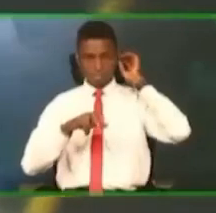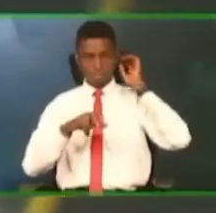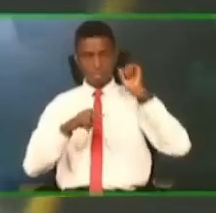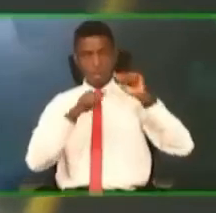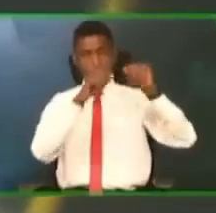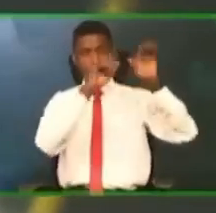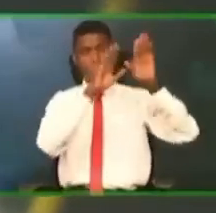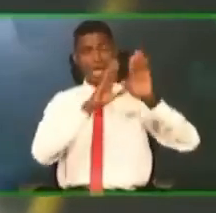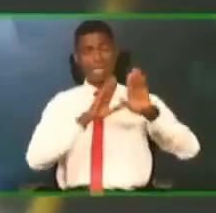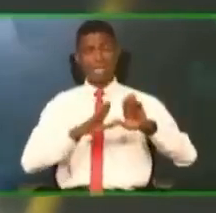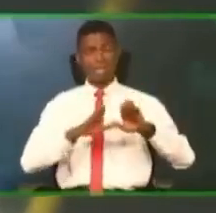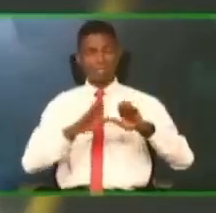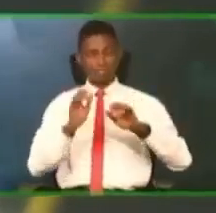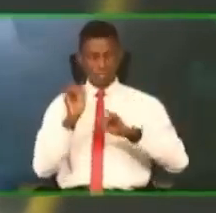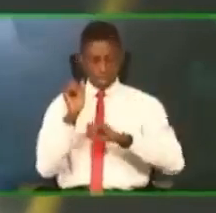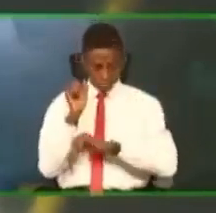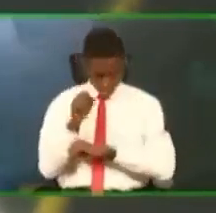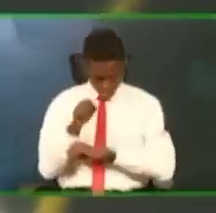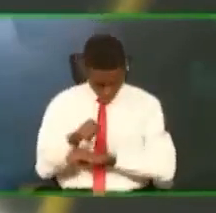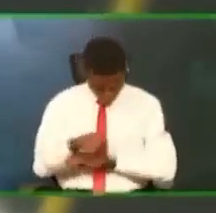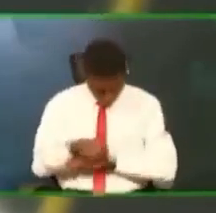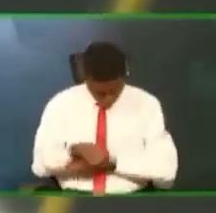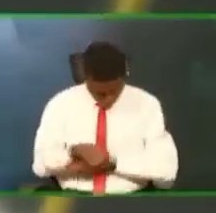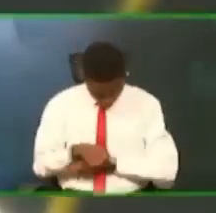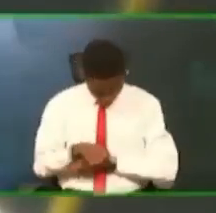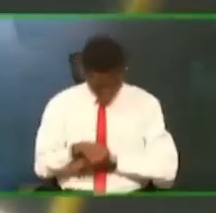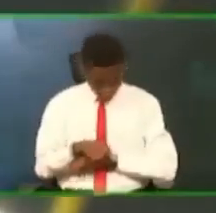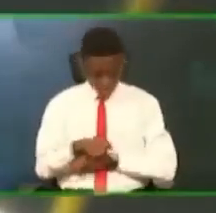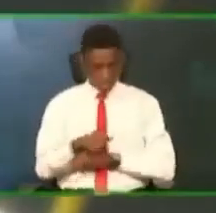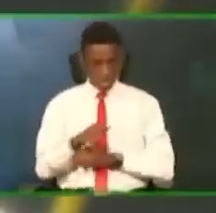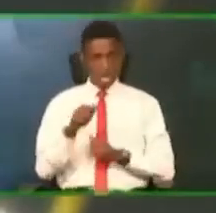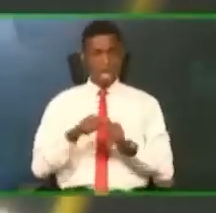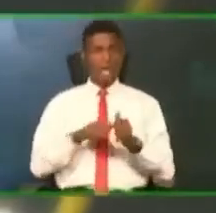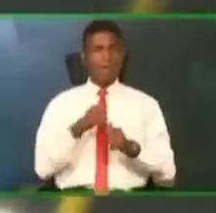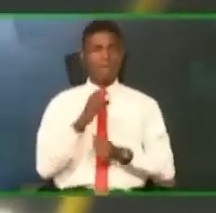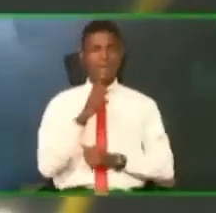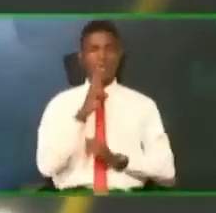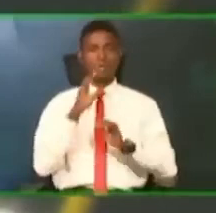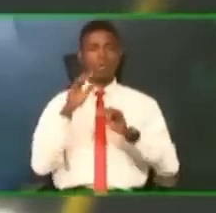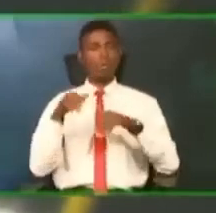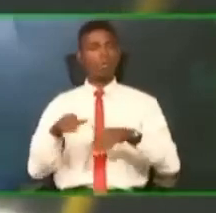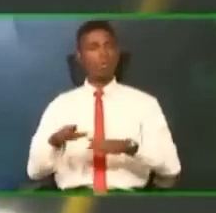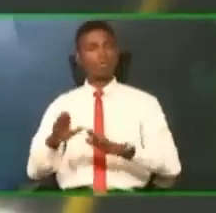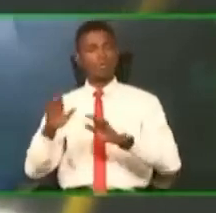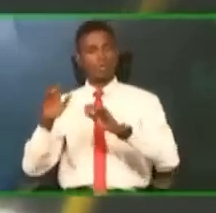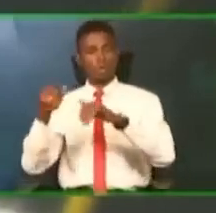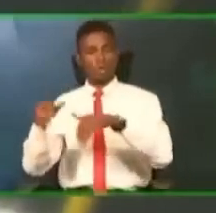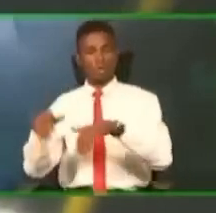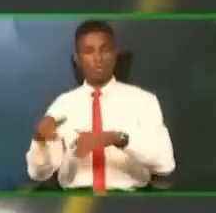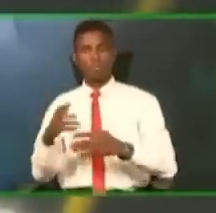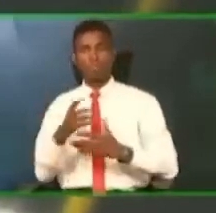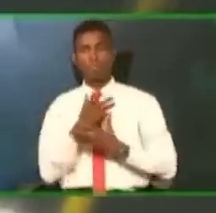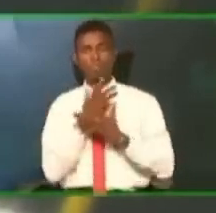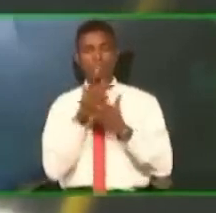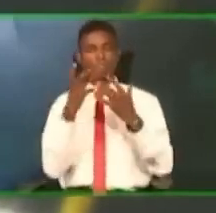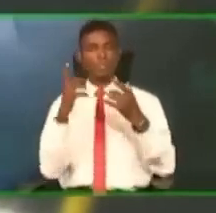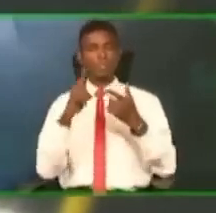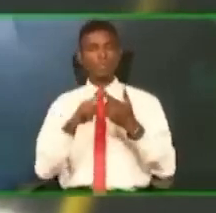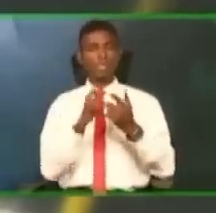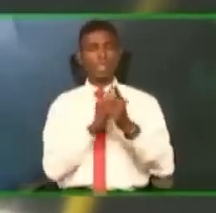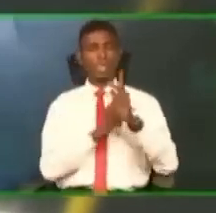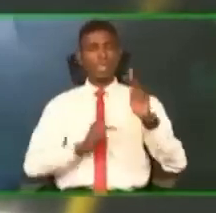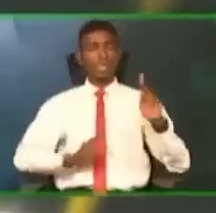Mountains bow down, every ocean roar to the King